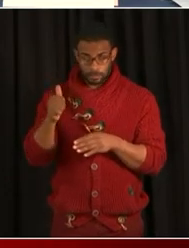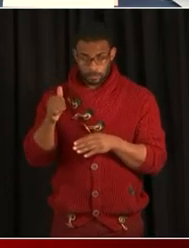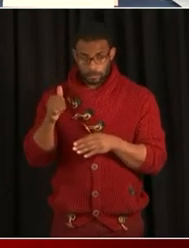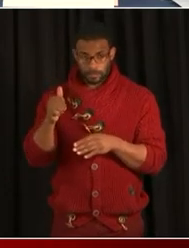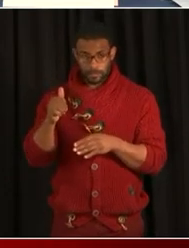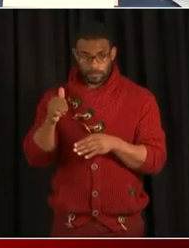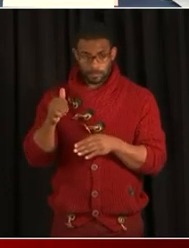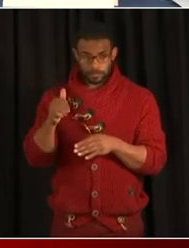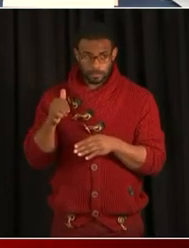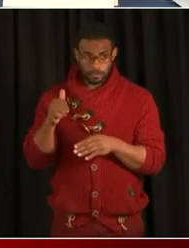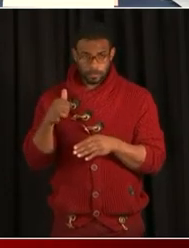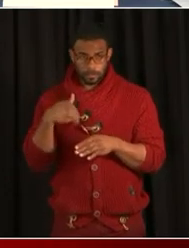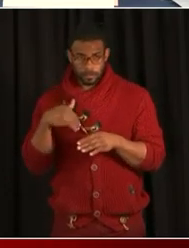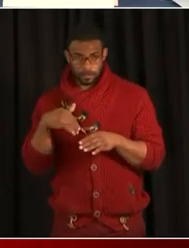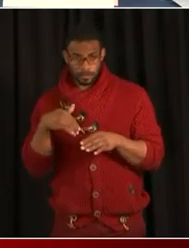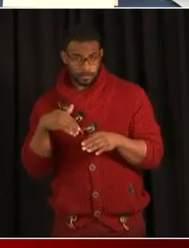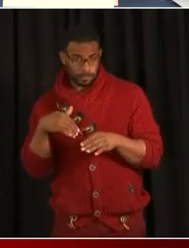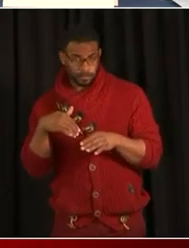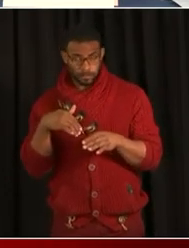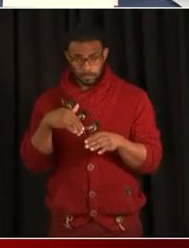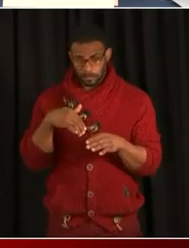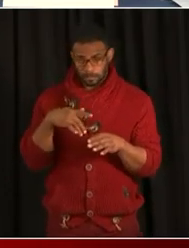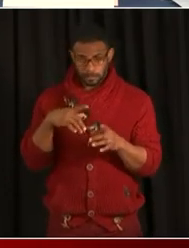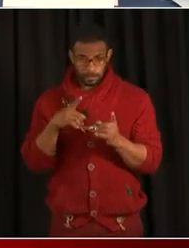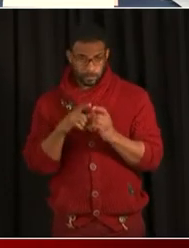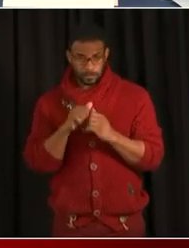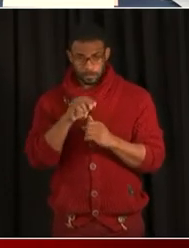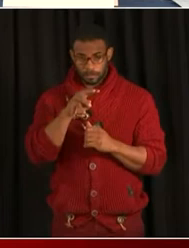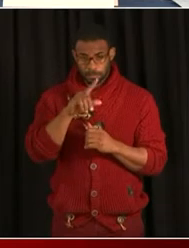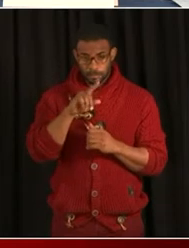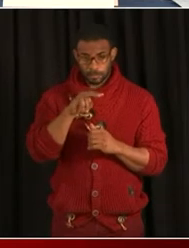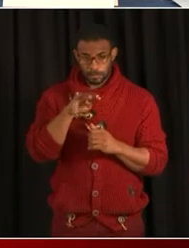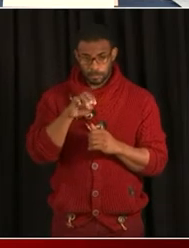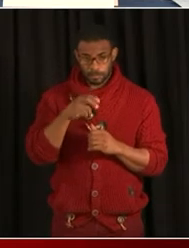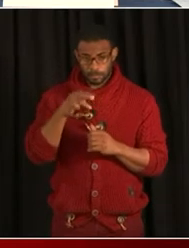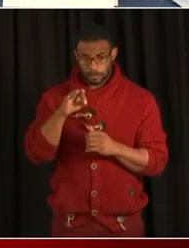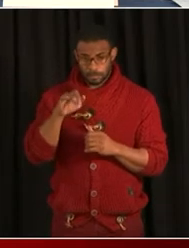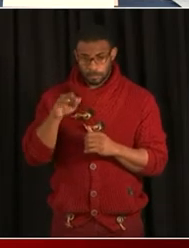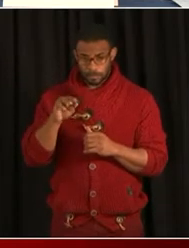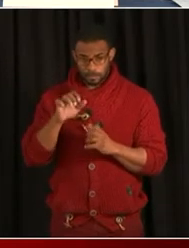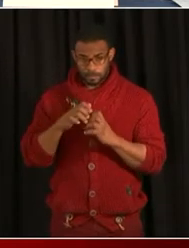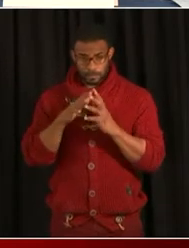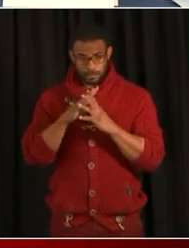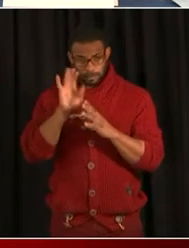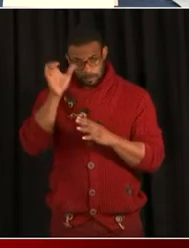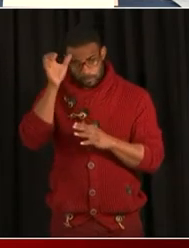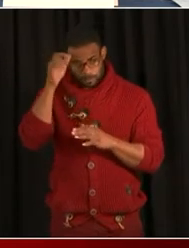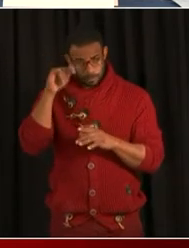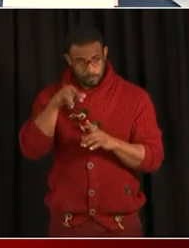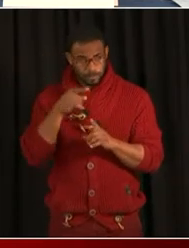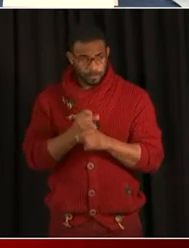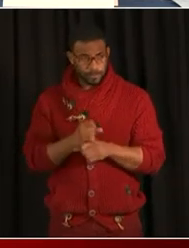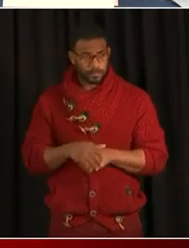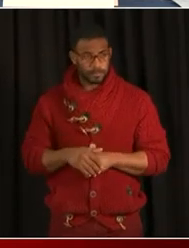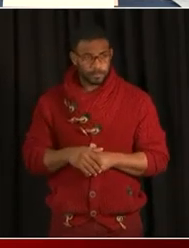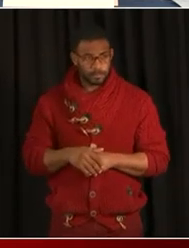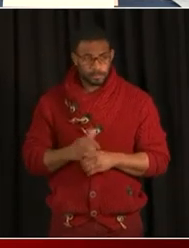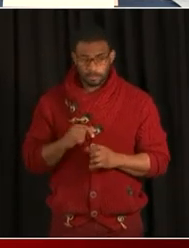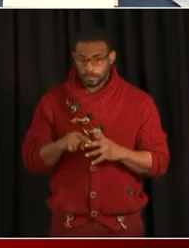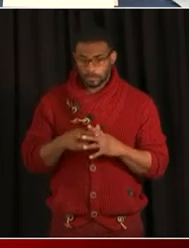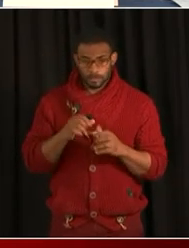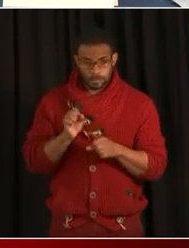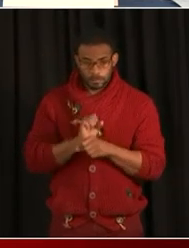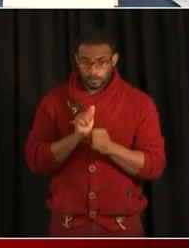2010, we met with Monty Hoffman, who was building and conceiving of the wharf, and